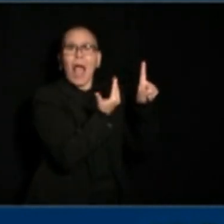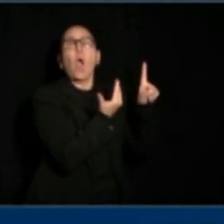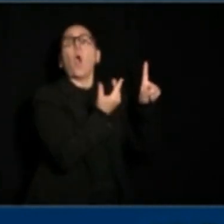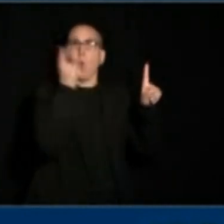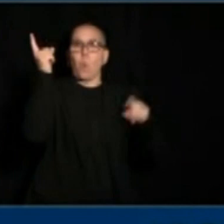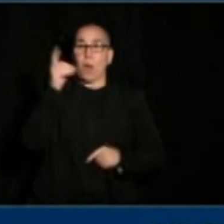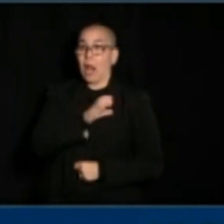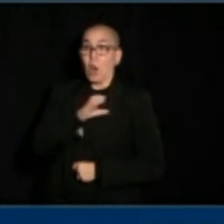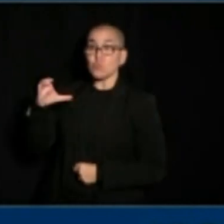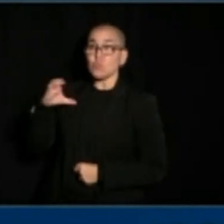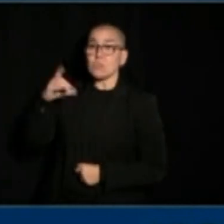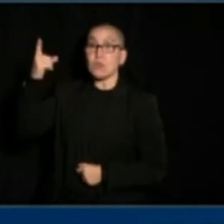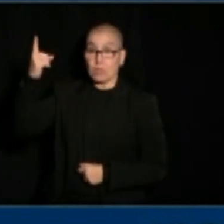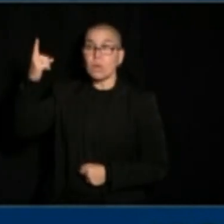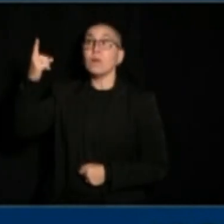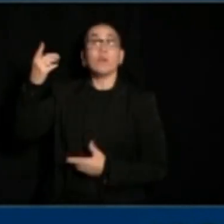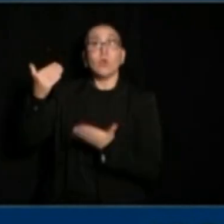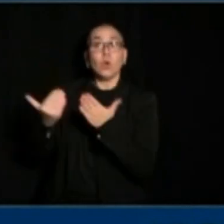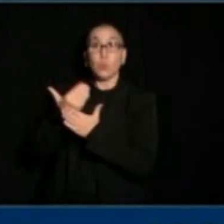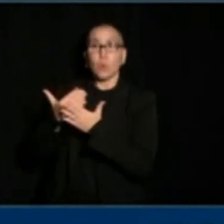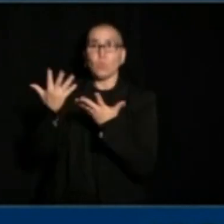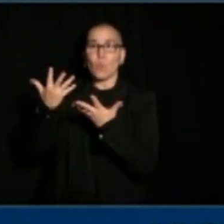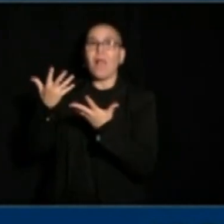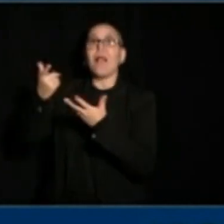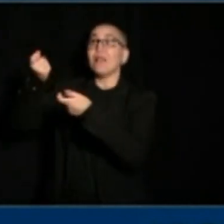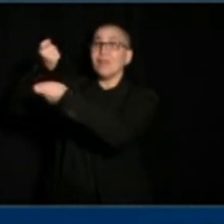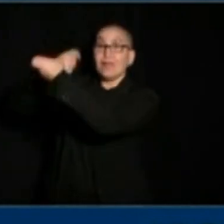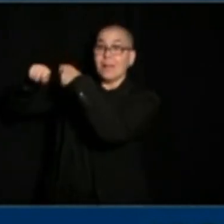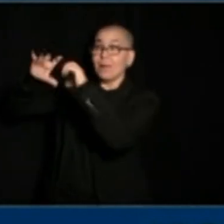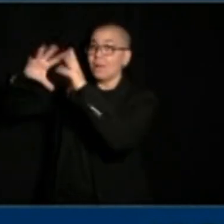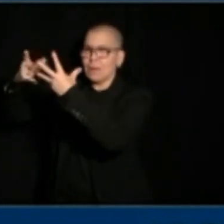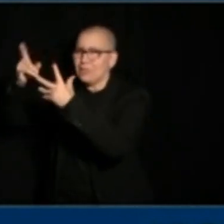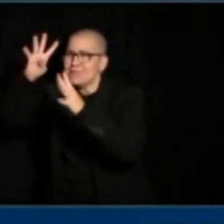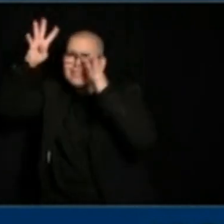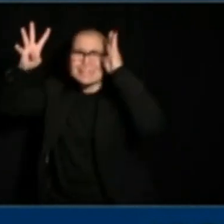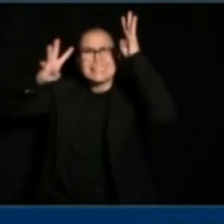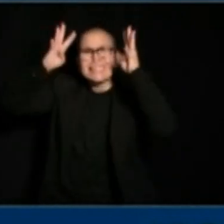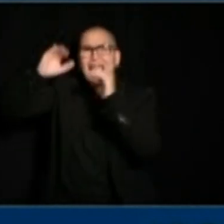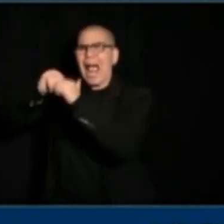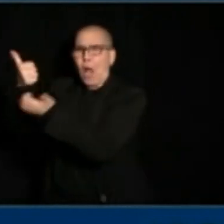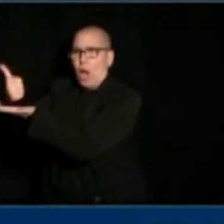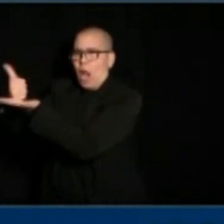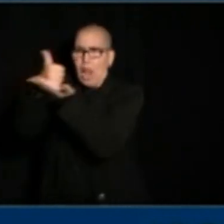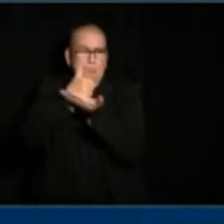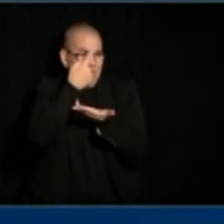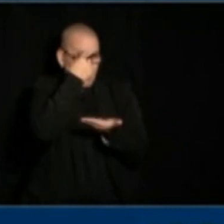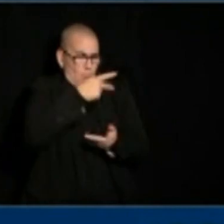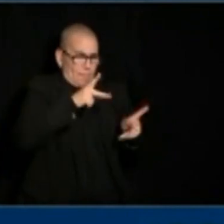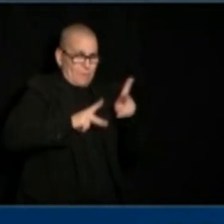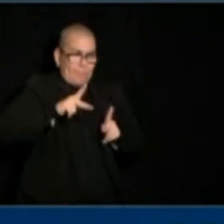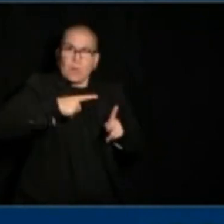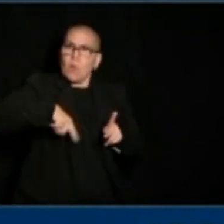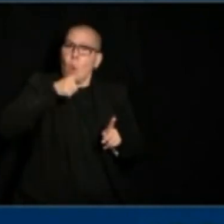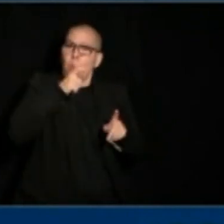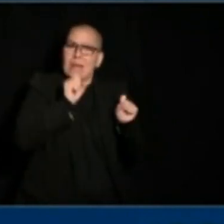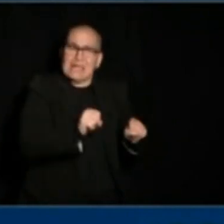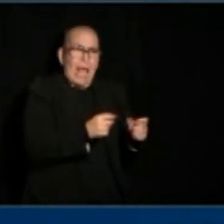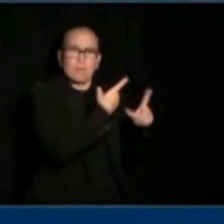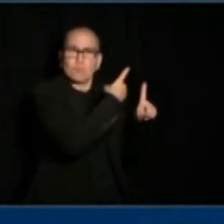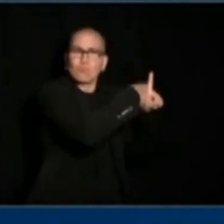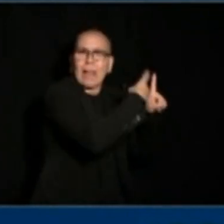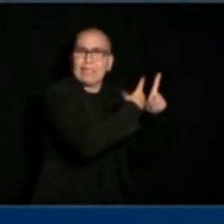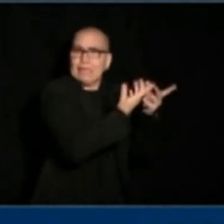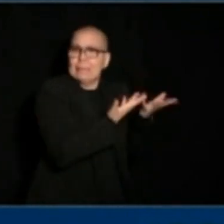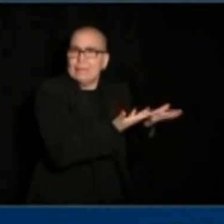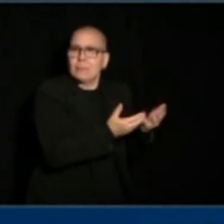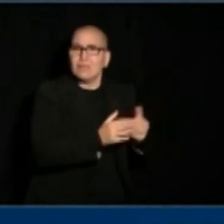incoming administration to work together to come up with a plan to help us on this. This is unanimously agreed on with no